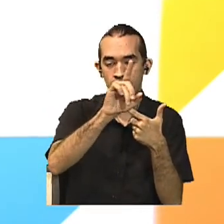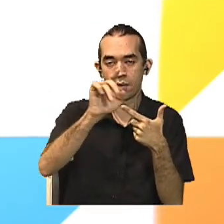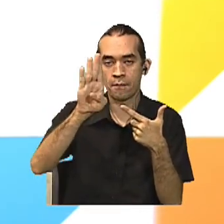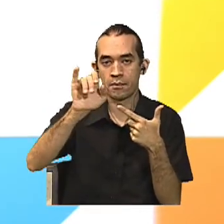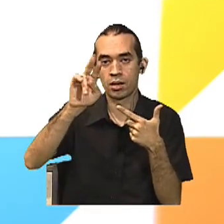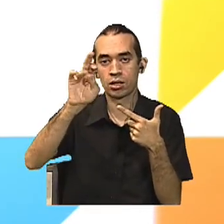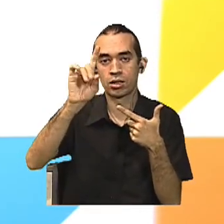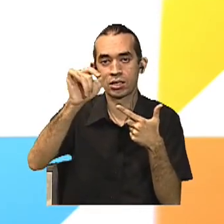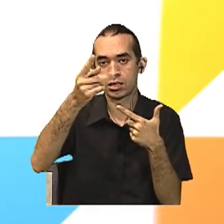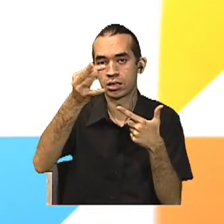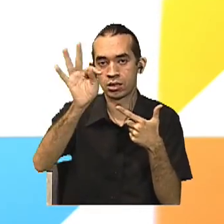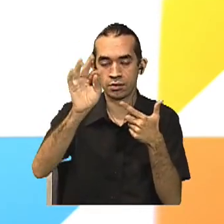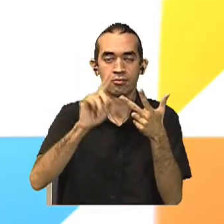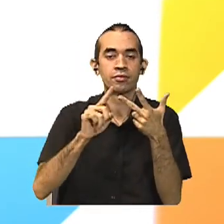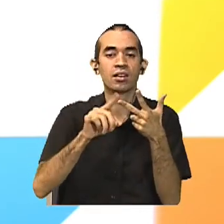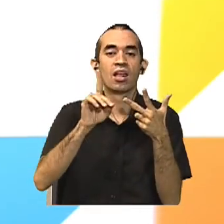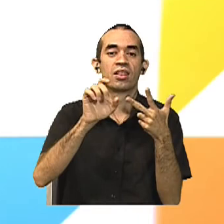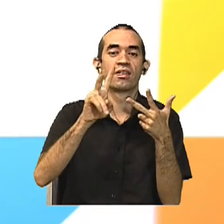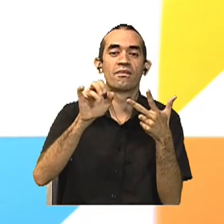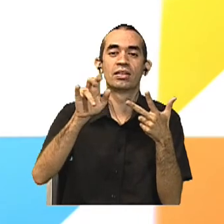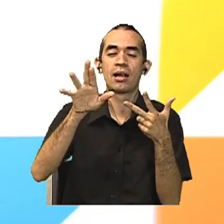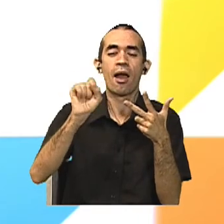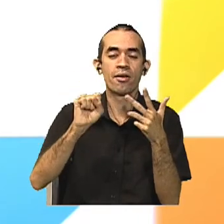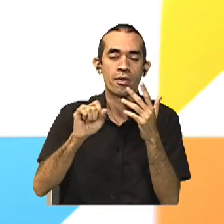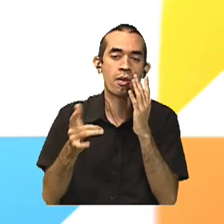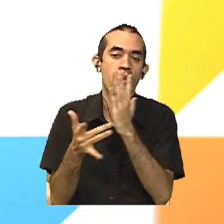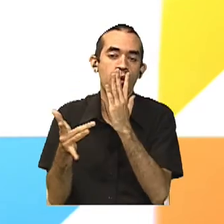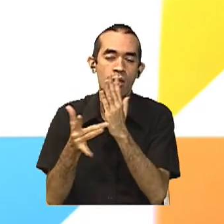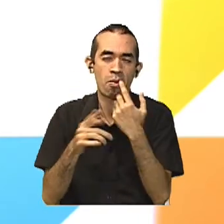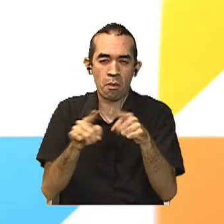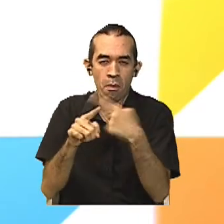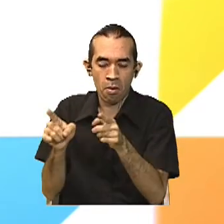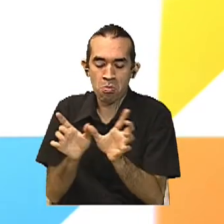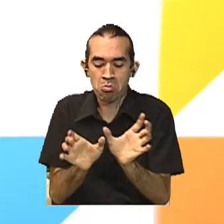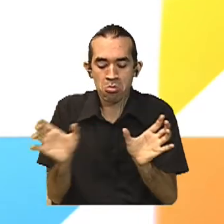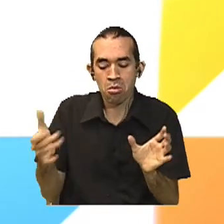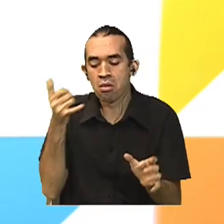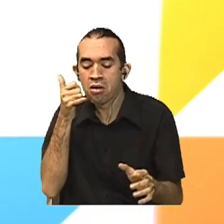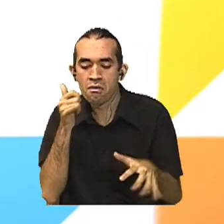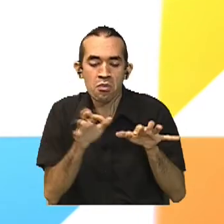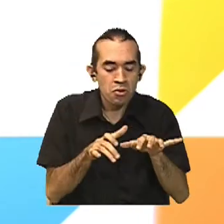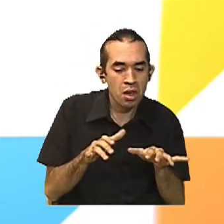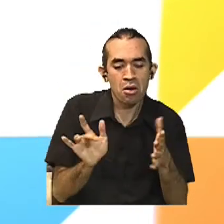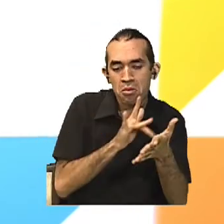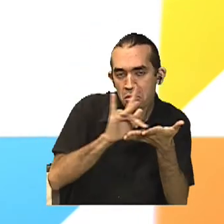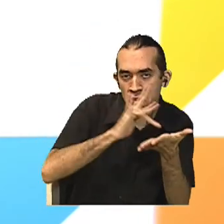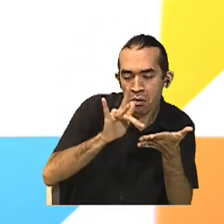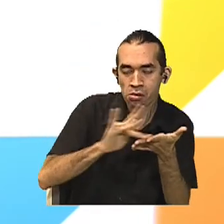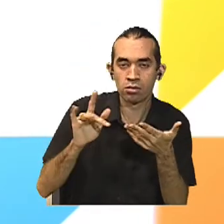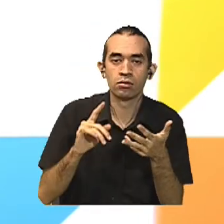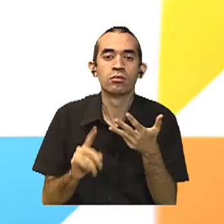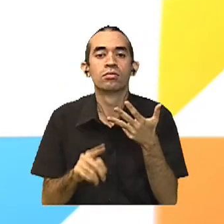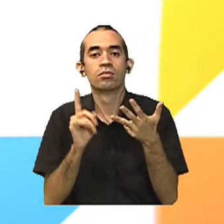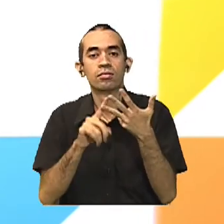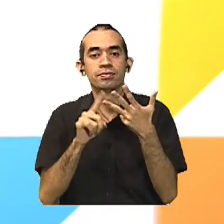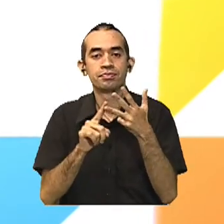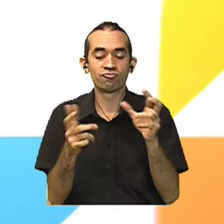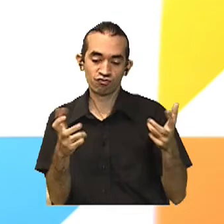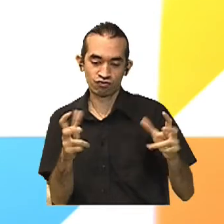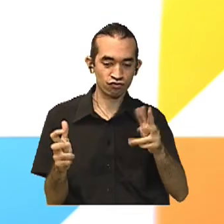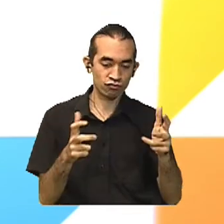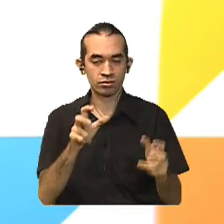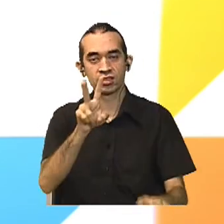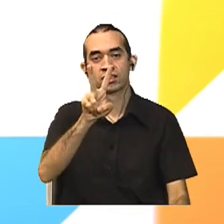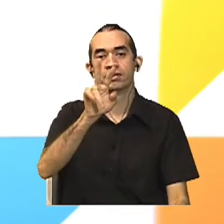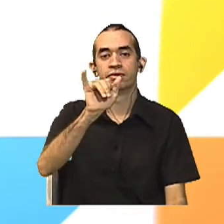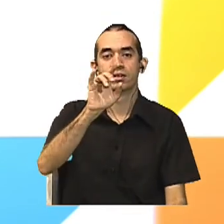have devices. Repeat, devices. The next one is video games.